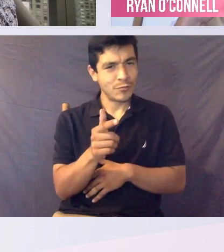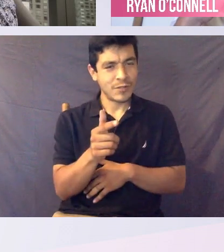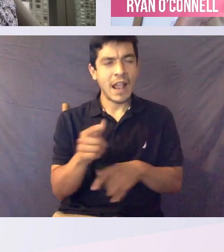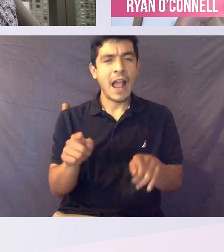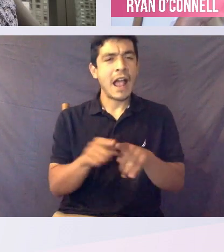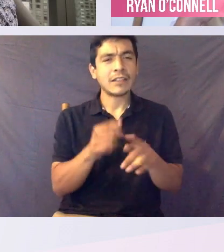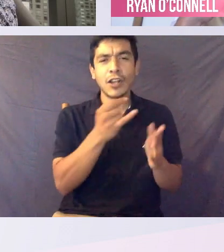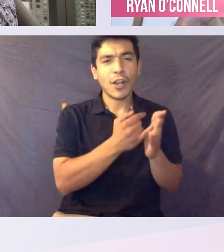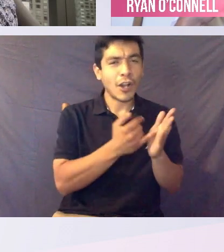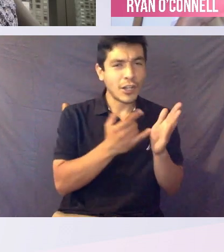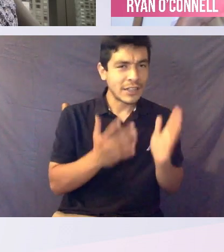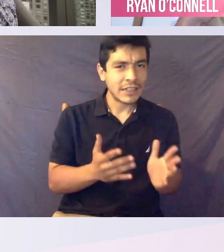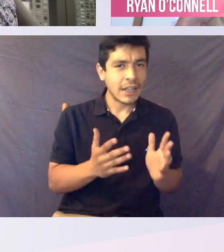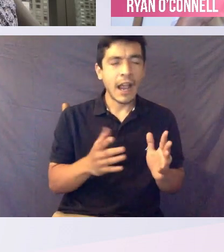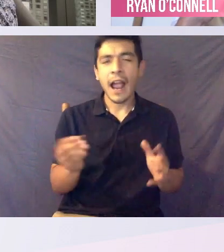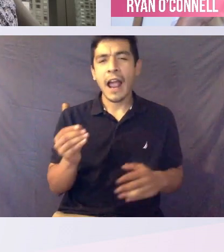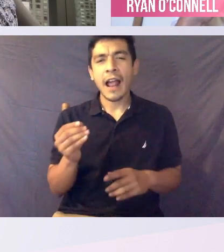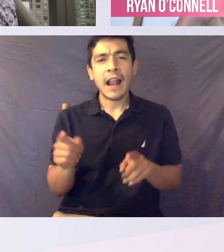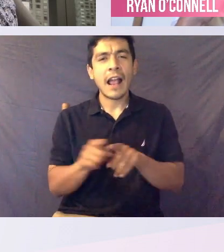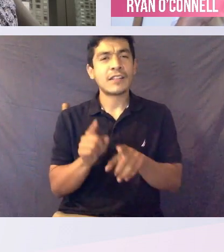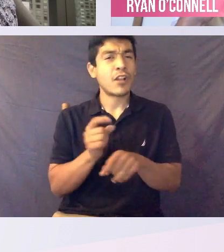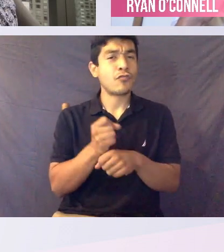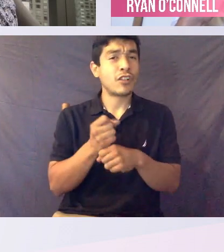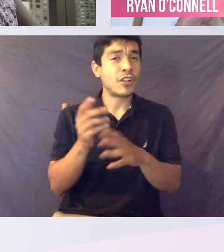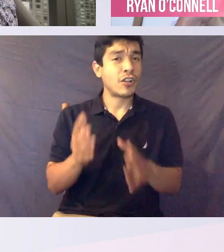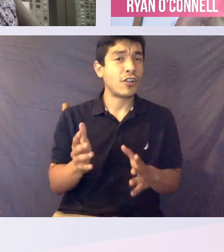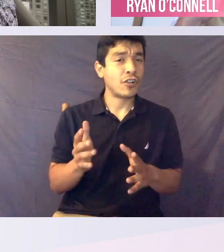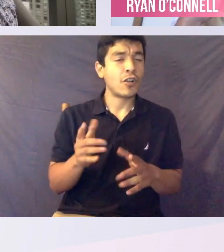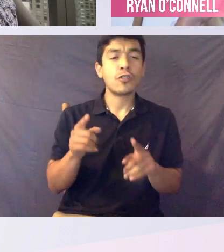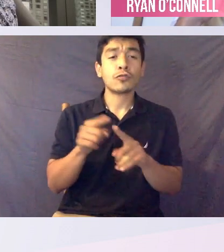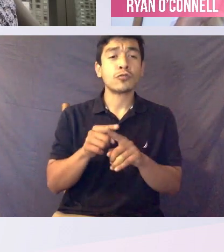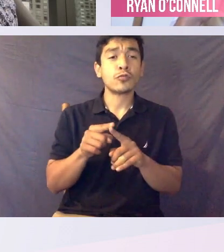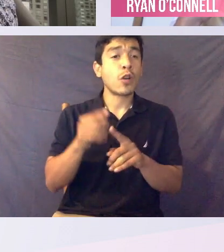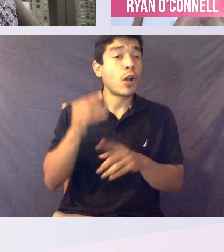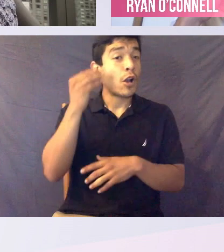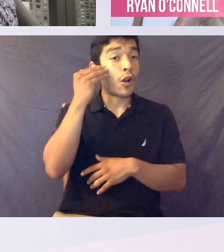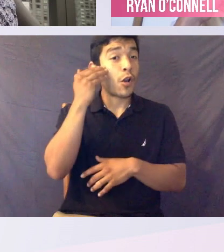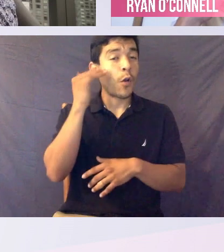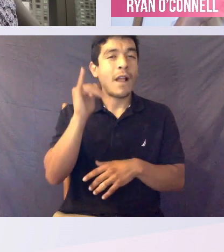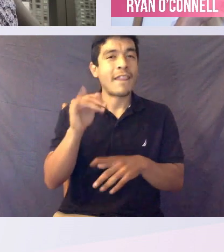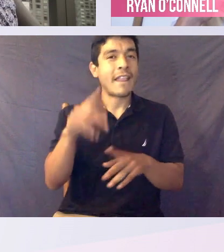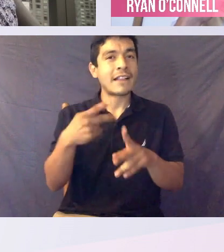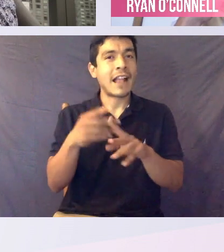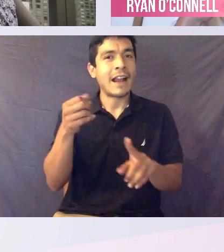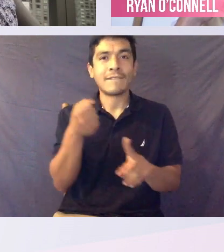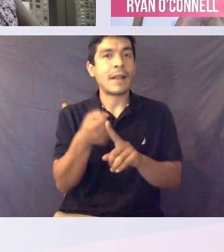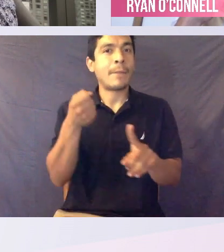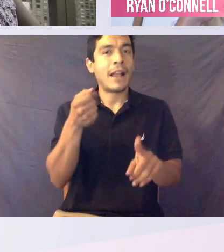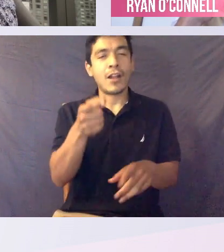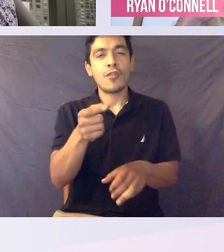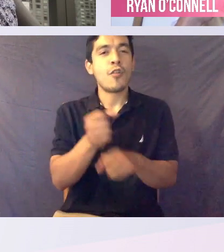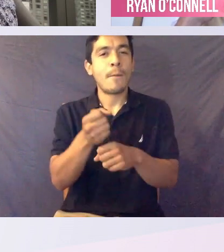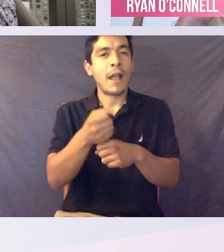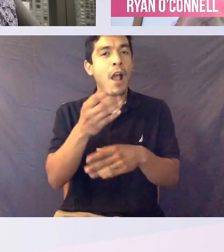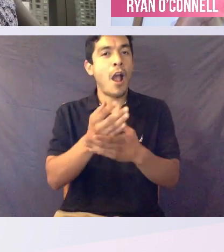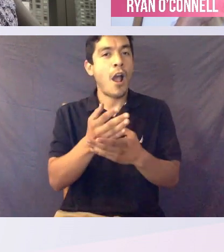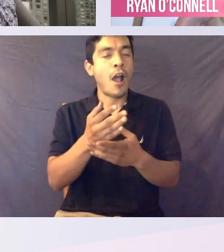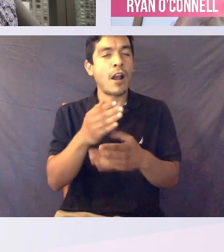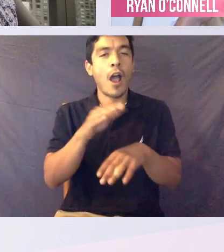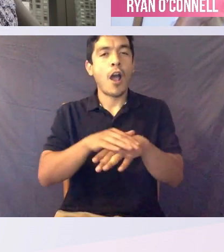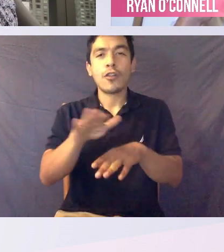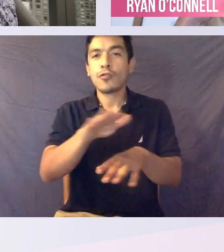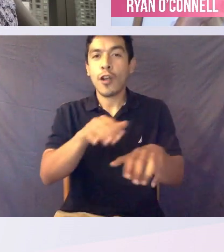artist and as a creator to know that that's the kind of impact that you're having on audiences who are tuning in to your